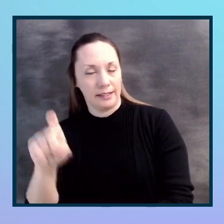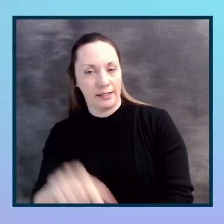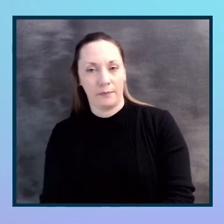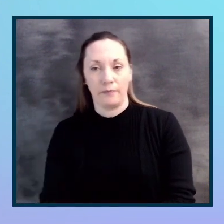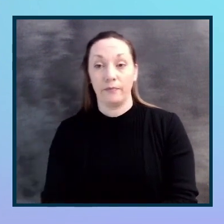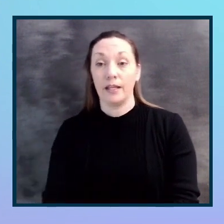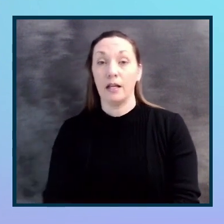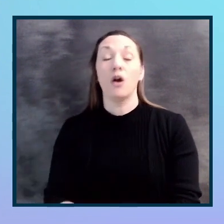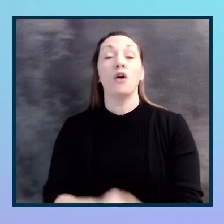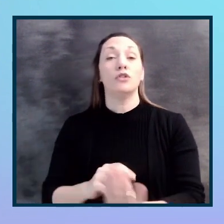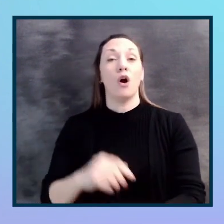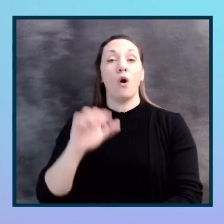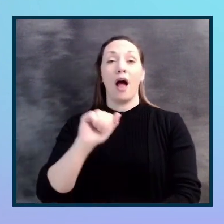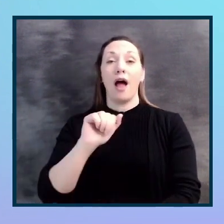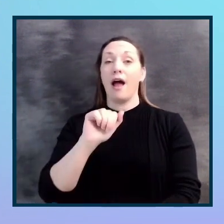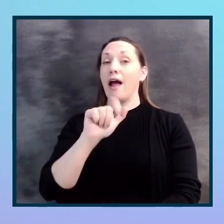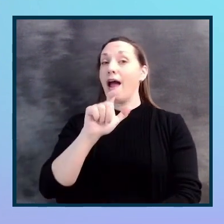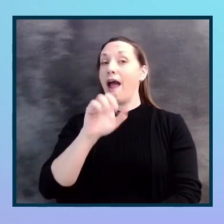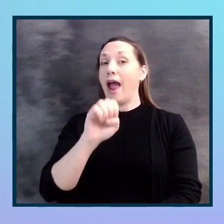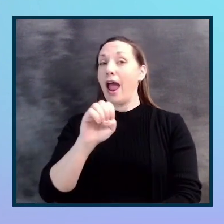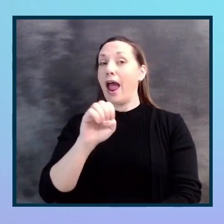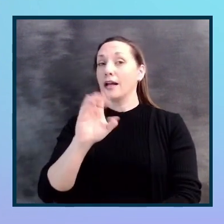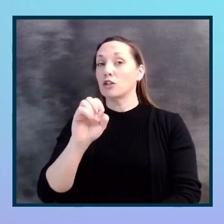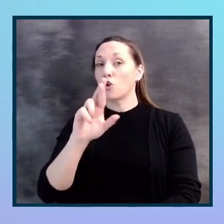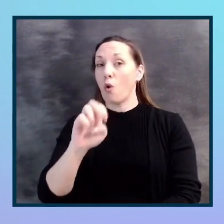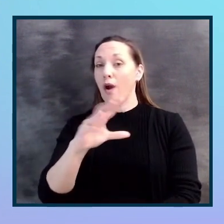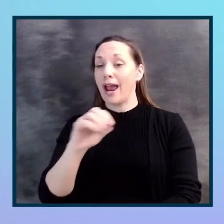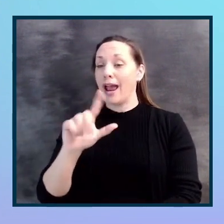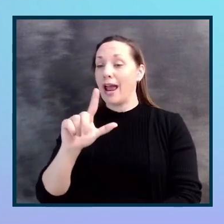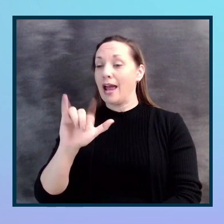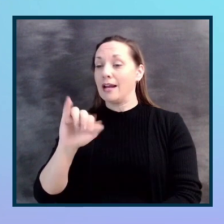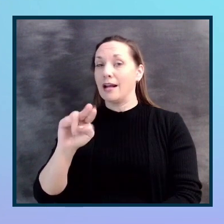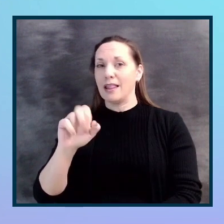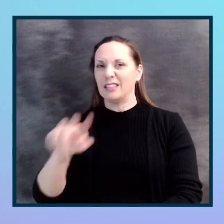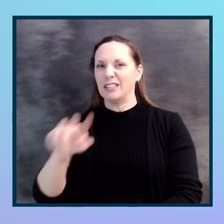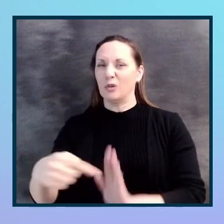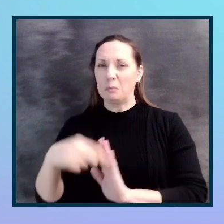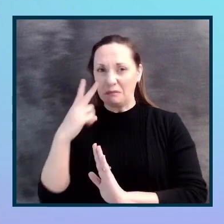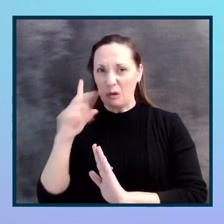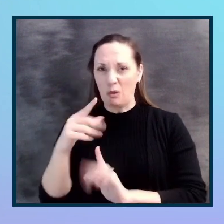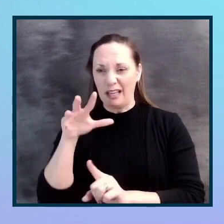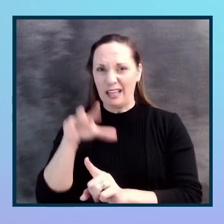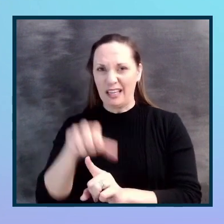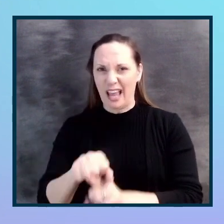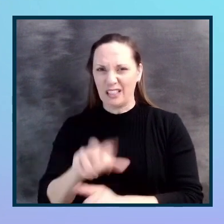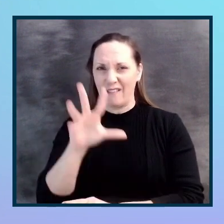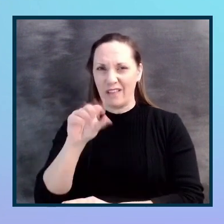So Axe core and linter, we've shown can only catch about 50%